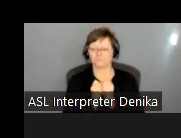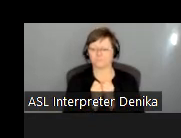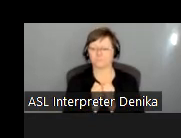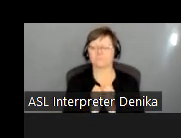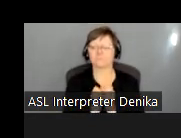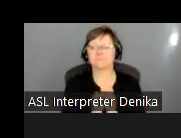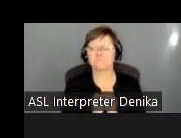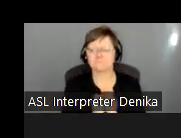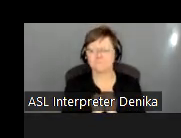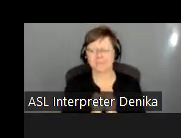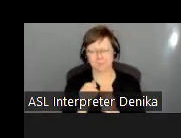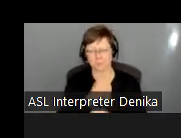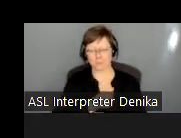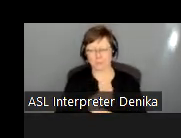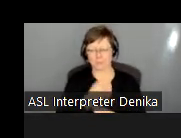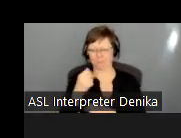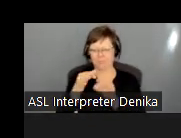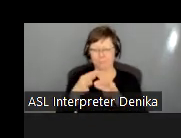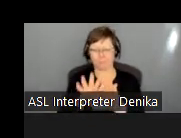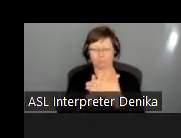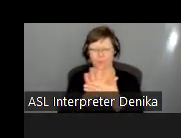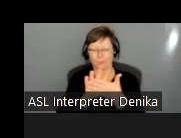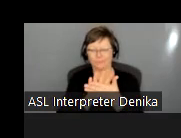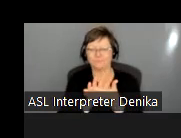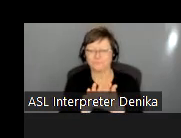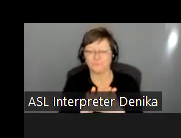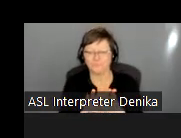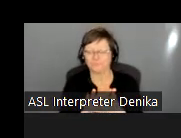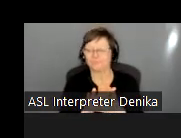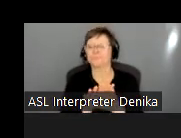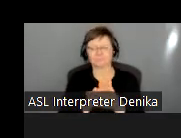Centre, take 5 and